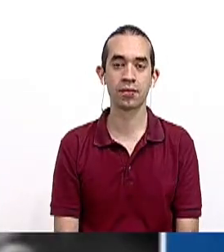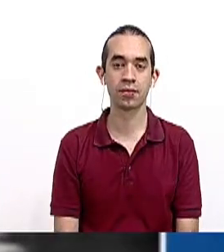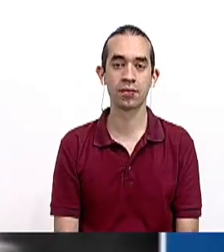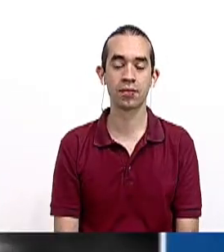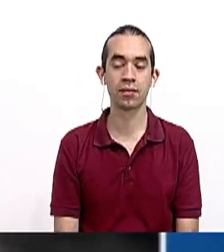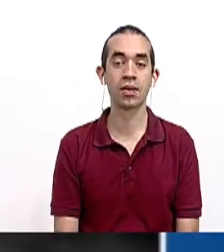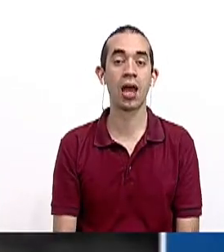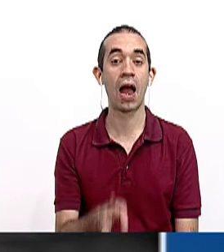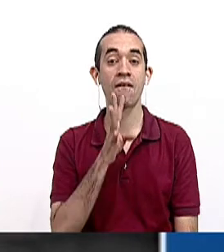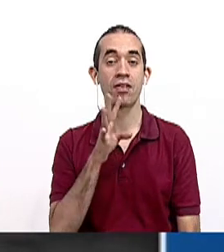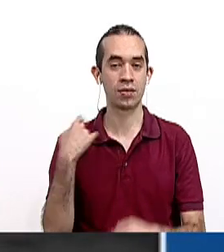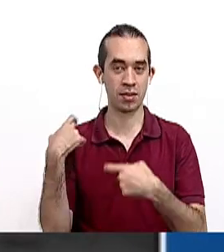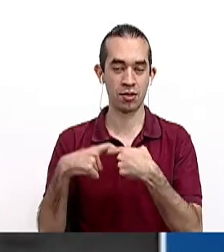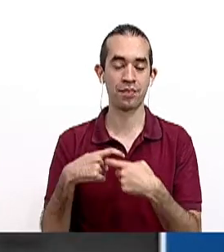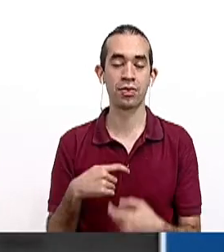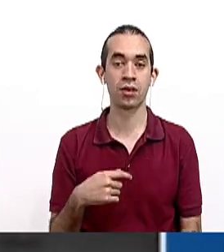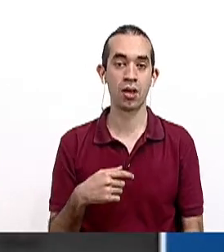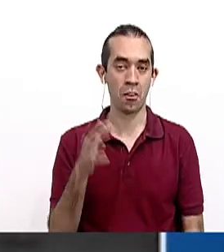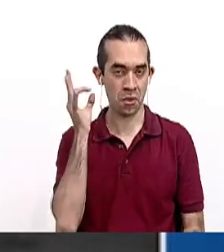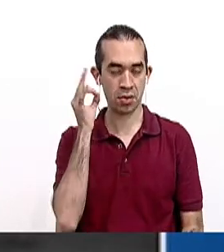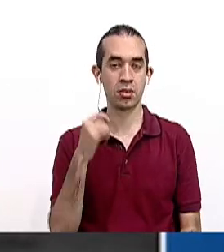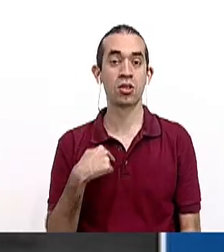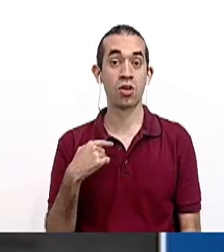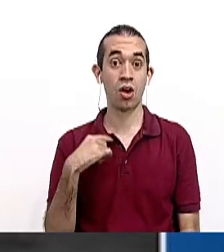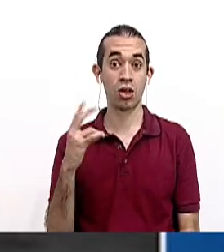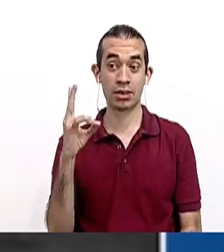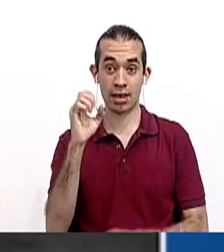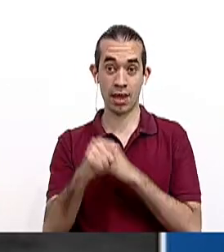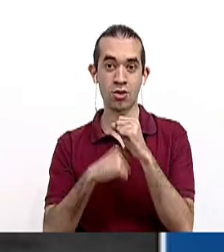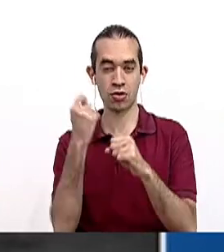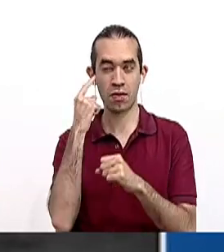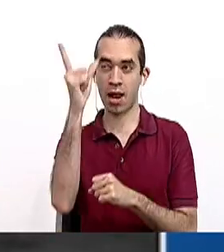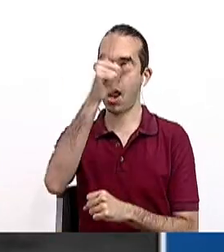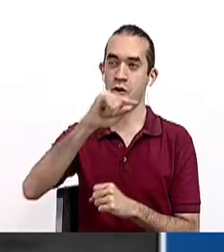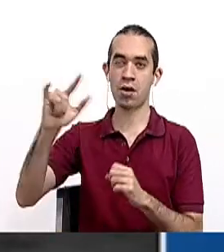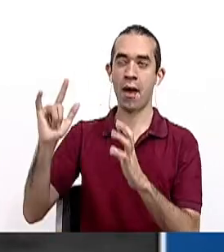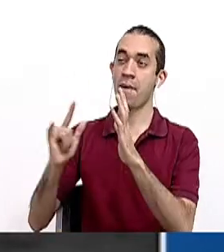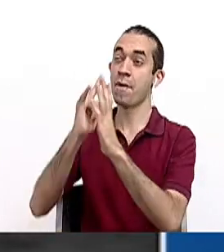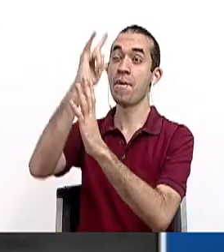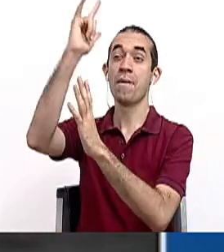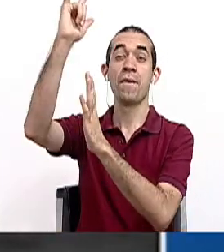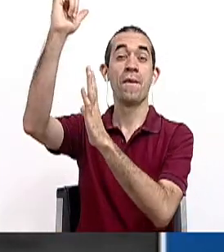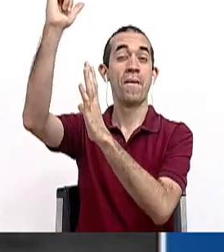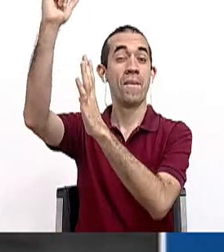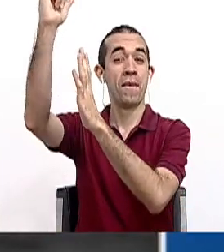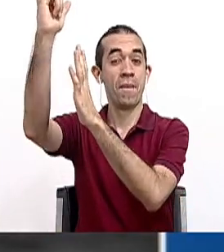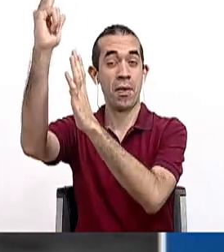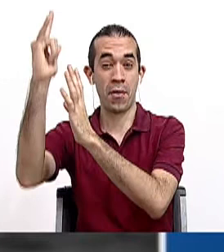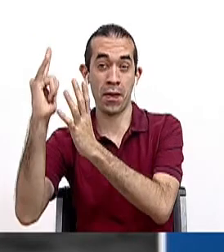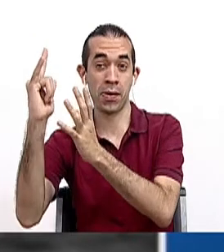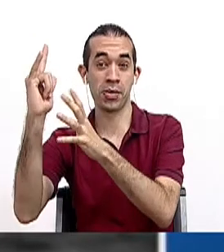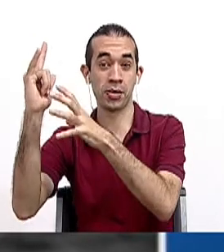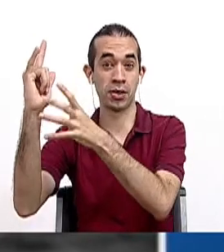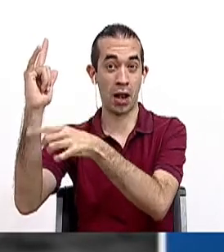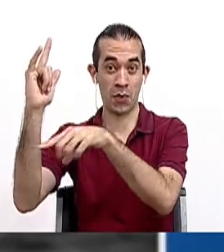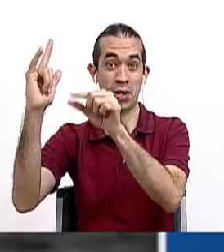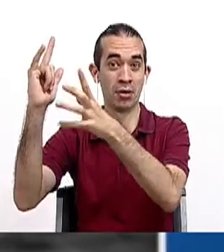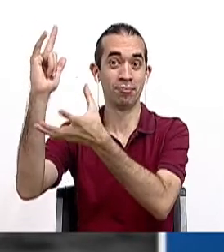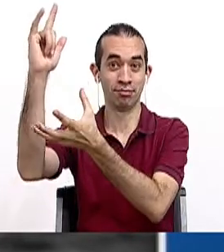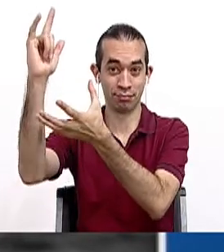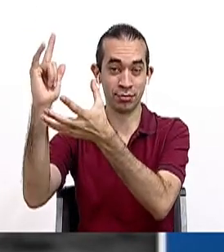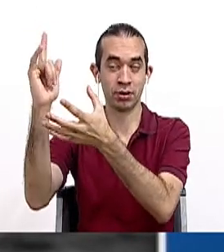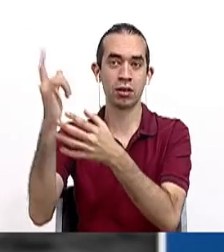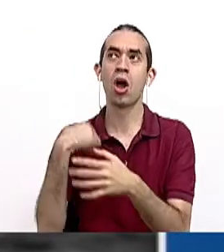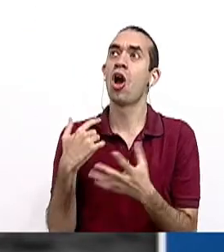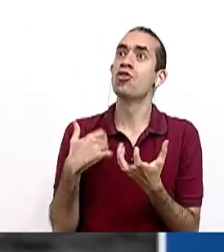Yo tenía 7 años cuando yo vi al Apolo aterrizar en la Luna y para mí eso fue, yo quiero ser parte de esa aventura, yo quiero ir a